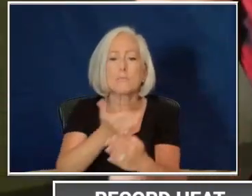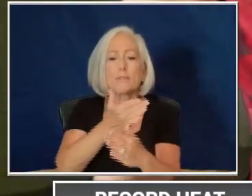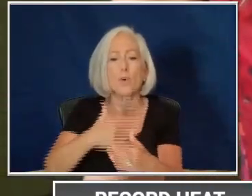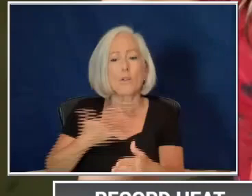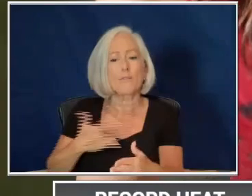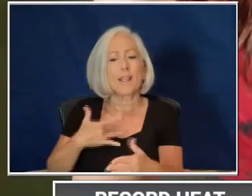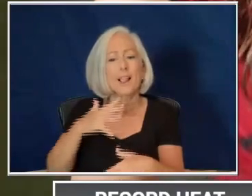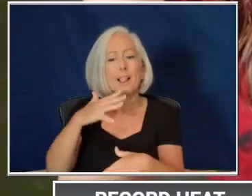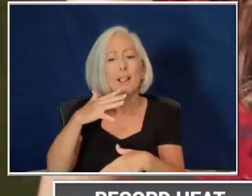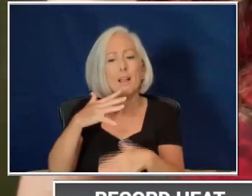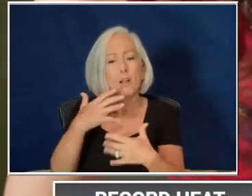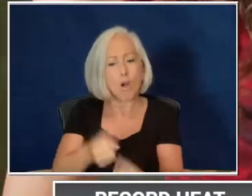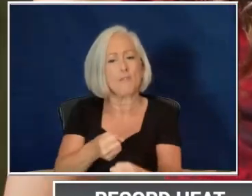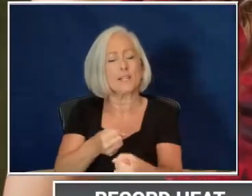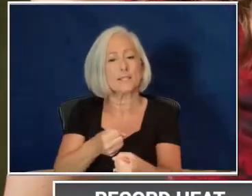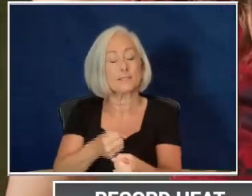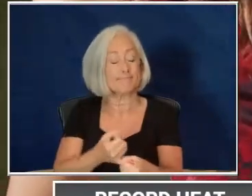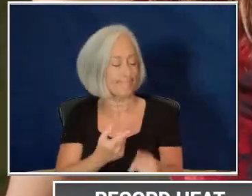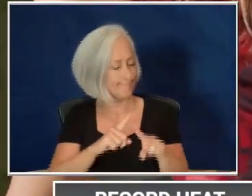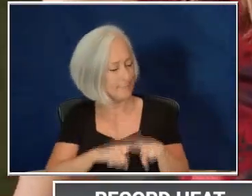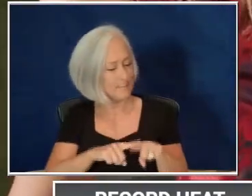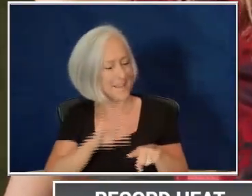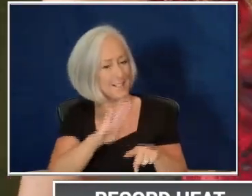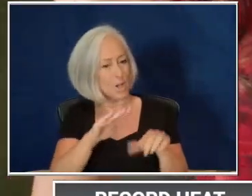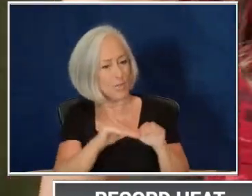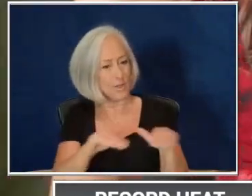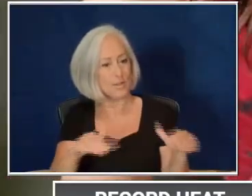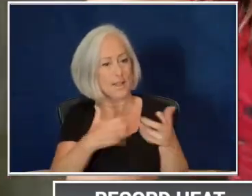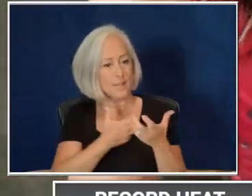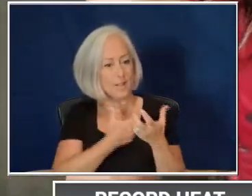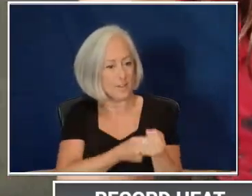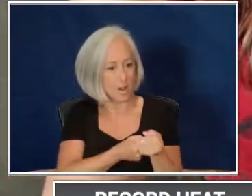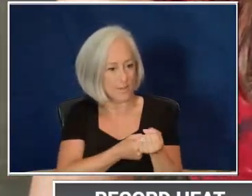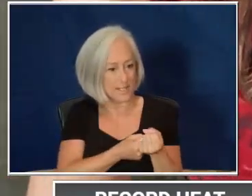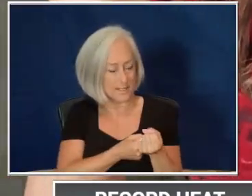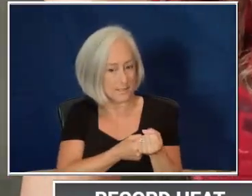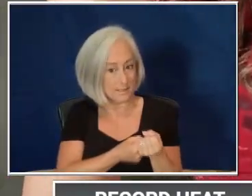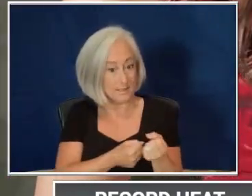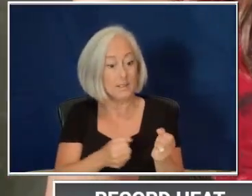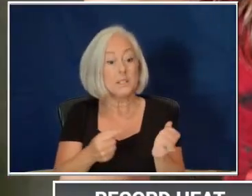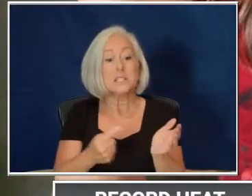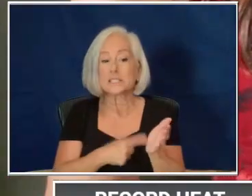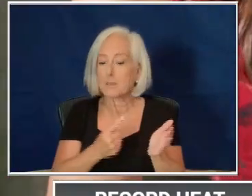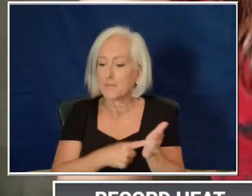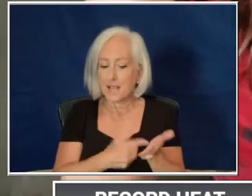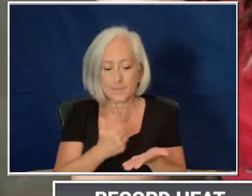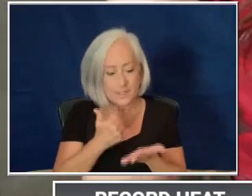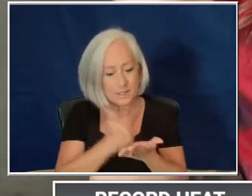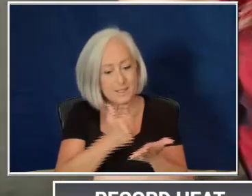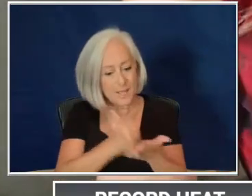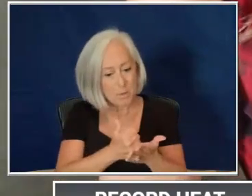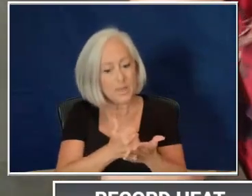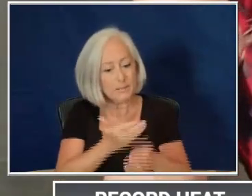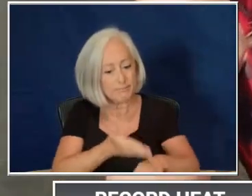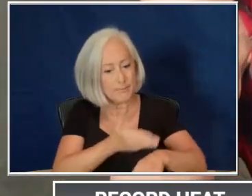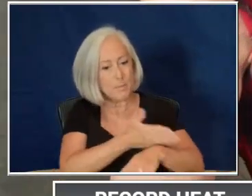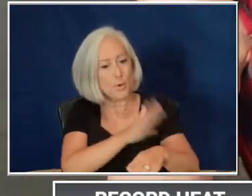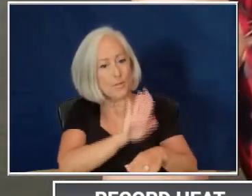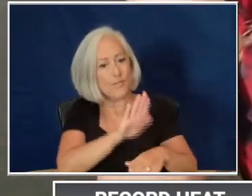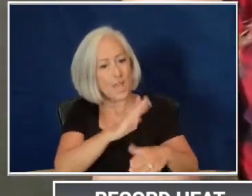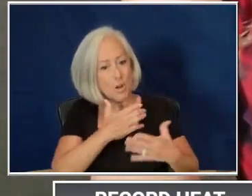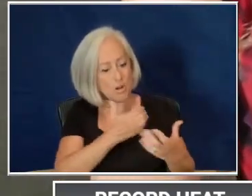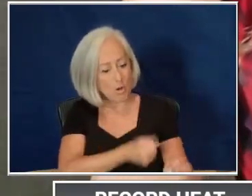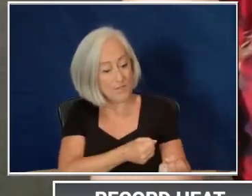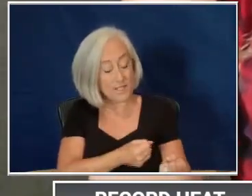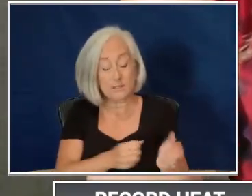their level and their confidence in themselves to start with. So some of it is just building the confidence to do it. Some people can do it once and then they're fine.